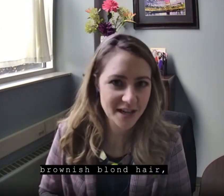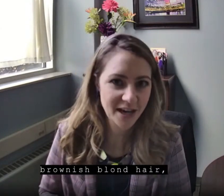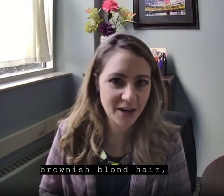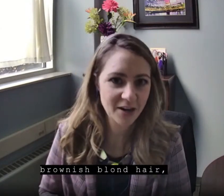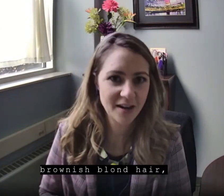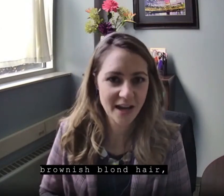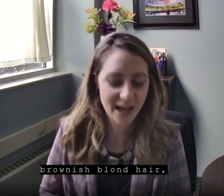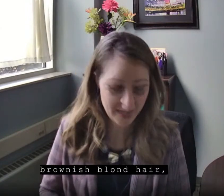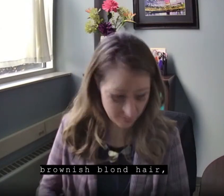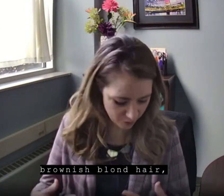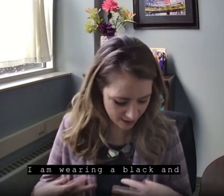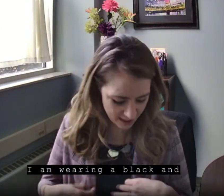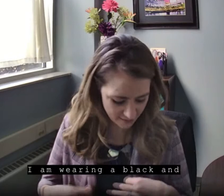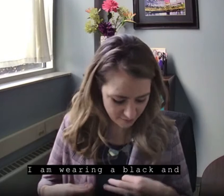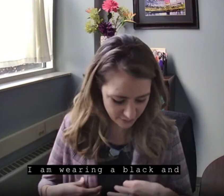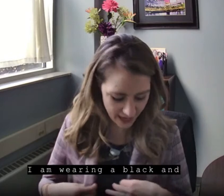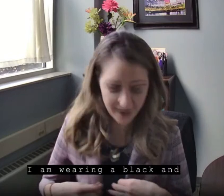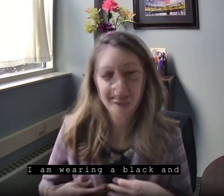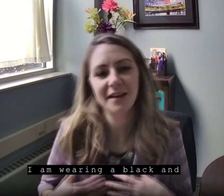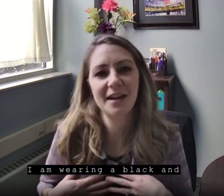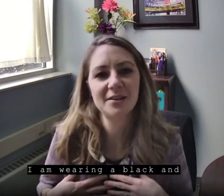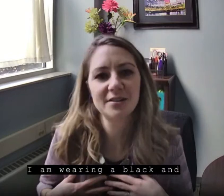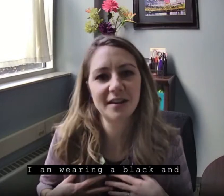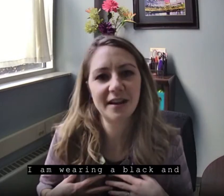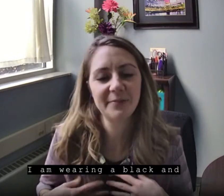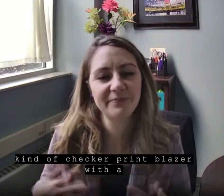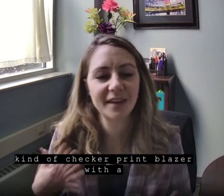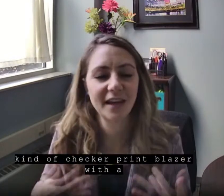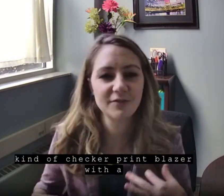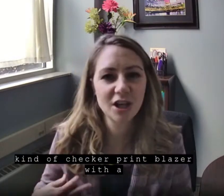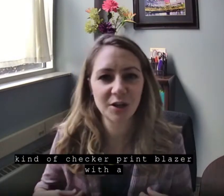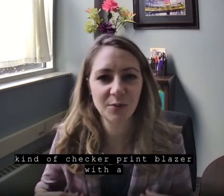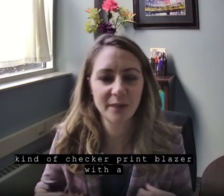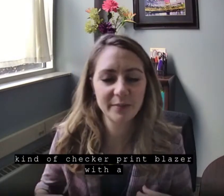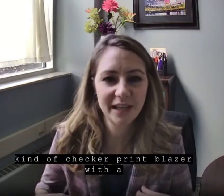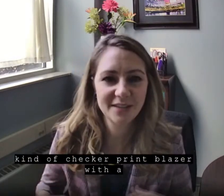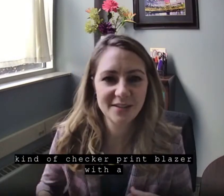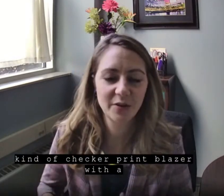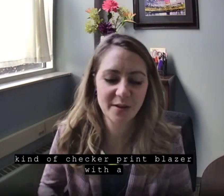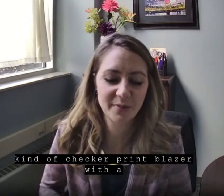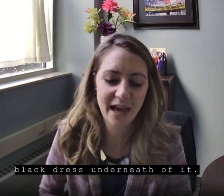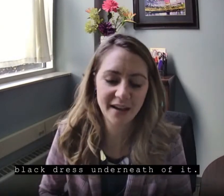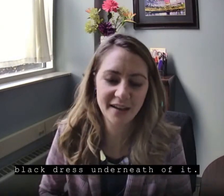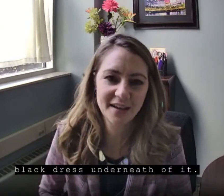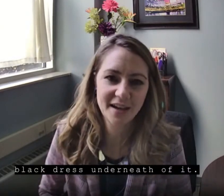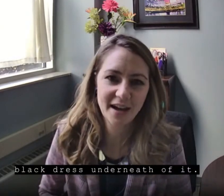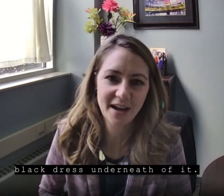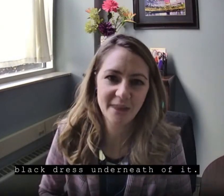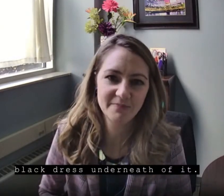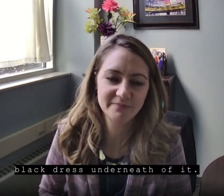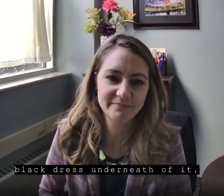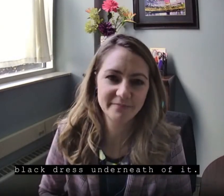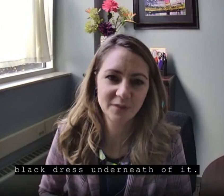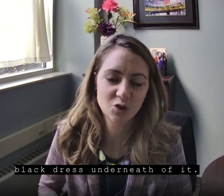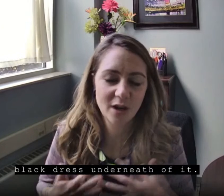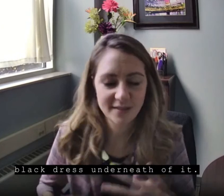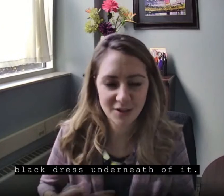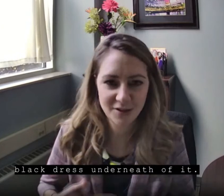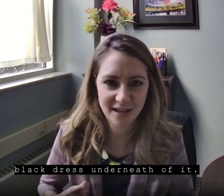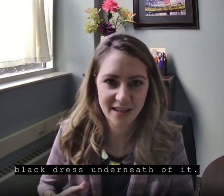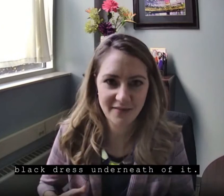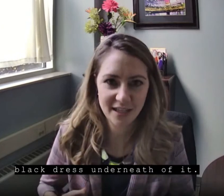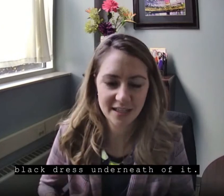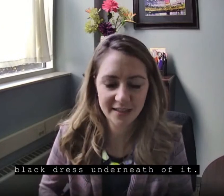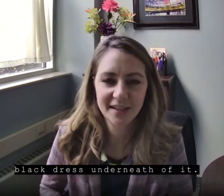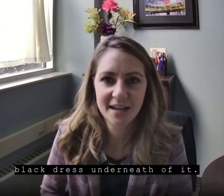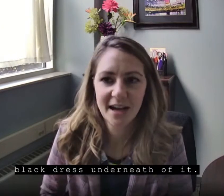brownish blonde hair. I'm wearing a black and kind of checker print blazer with a black